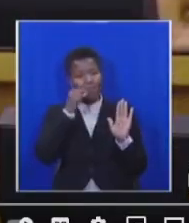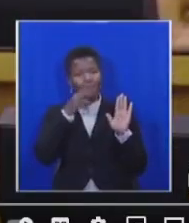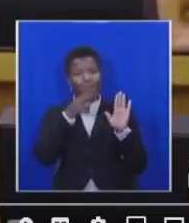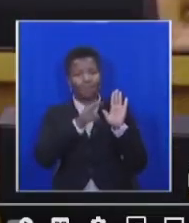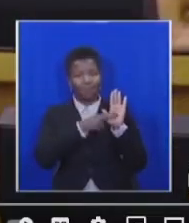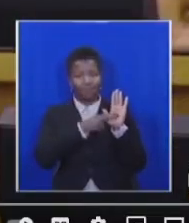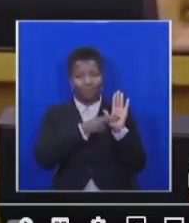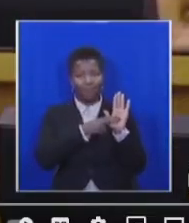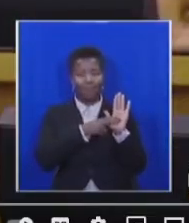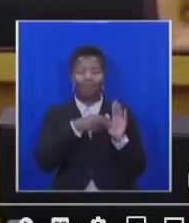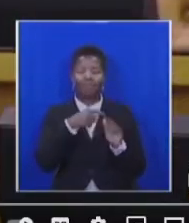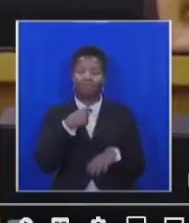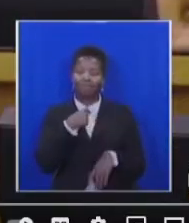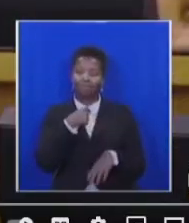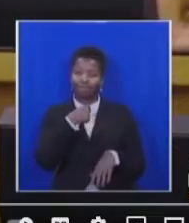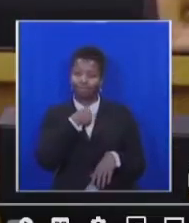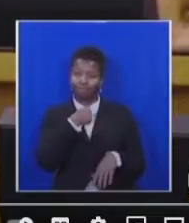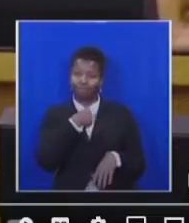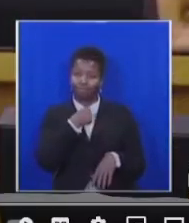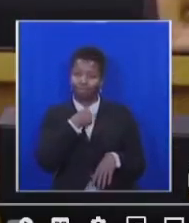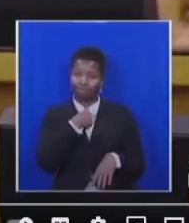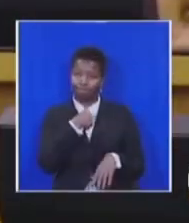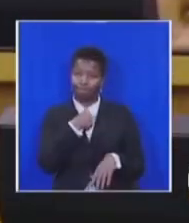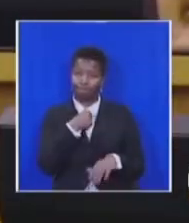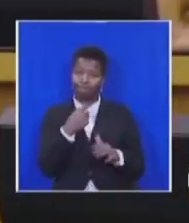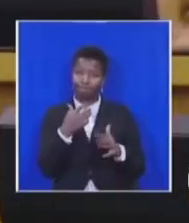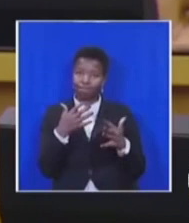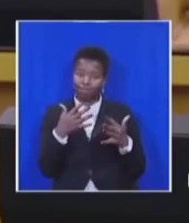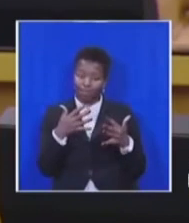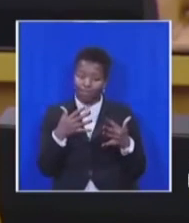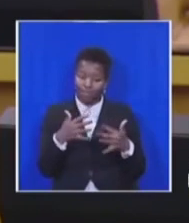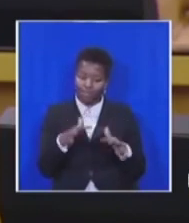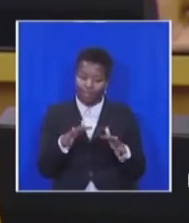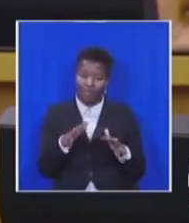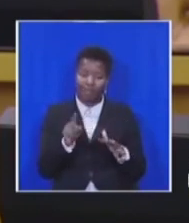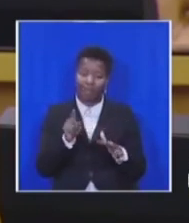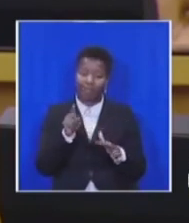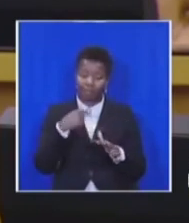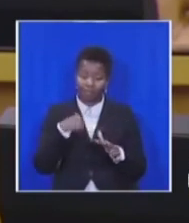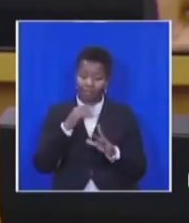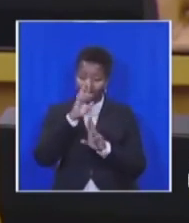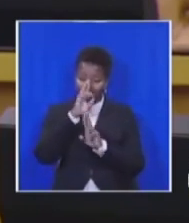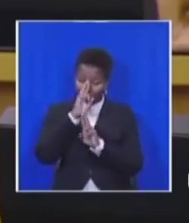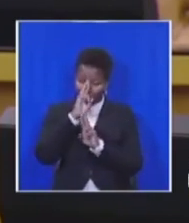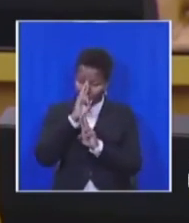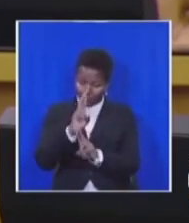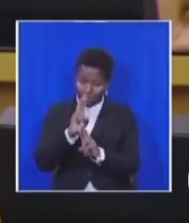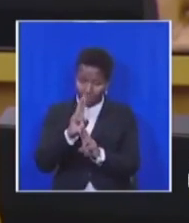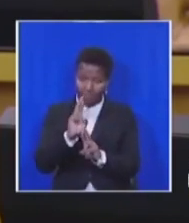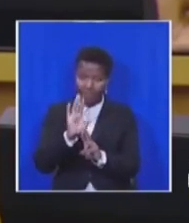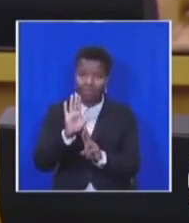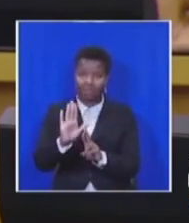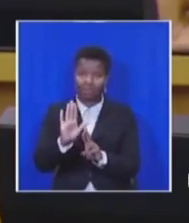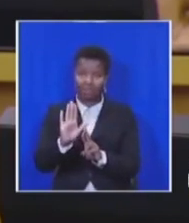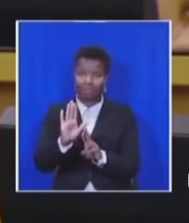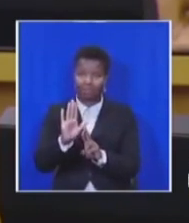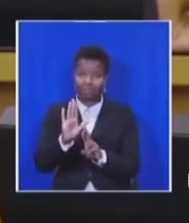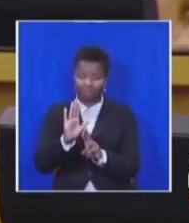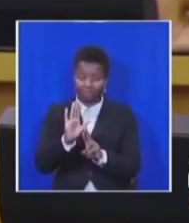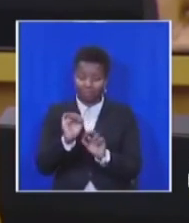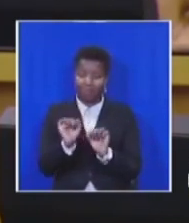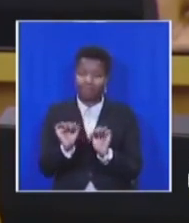respectfully They laughing. Respectfully respected them And yes, and accepted.